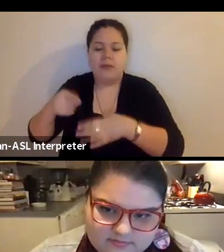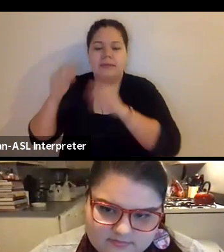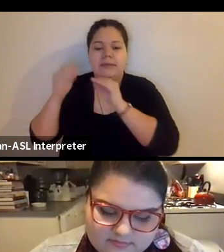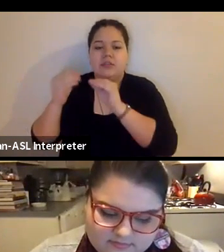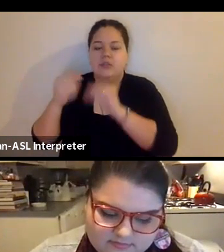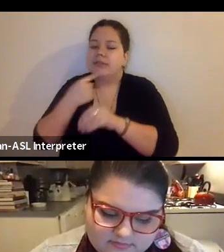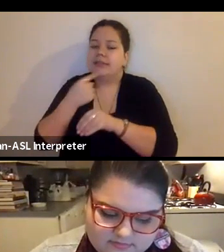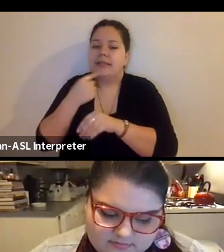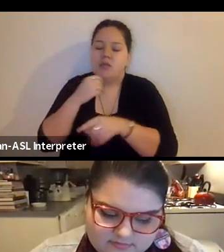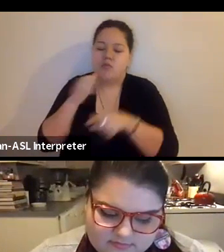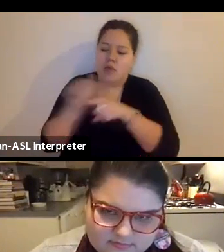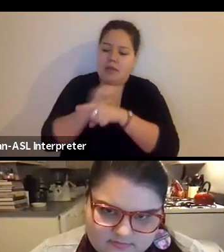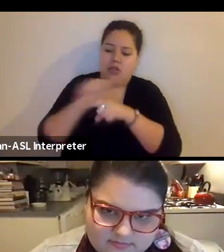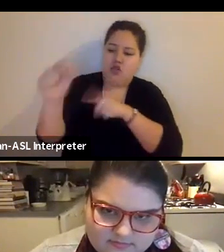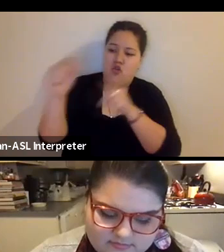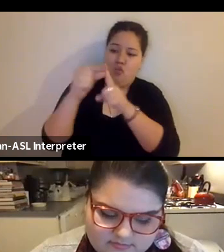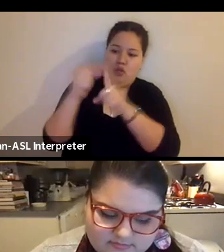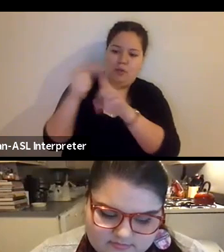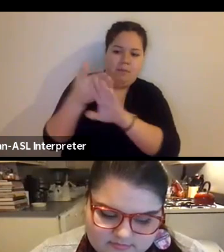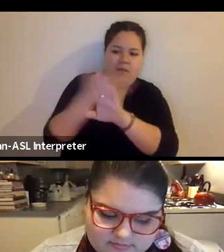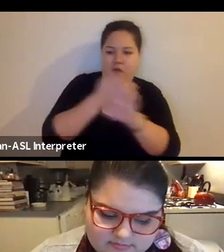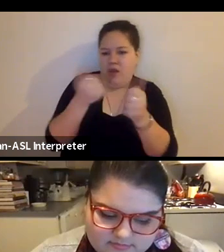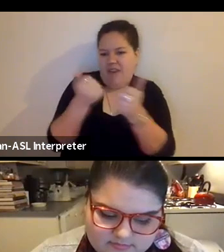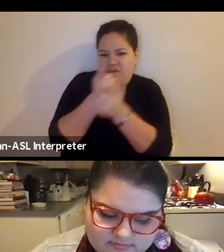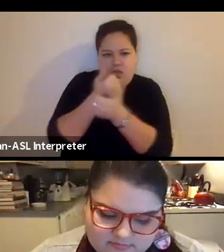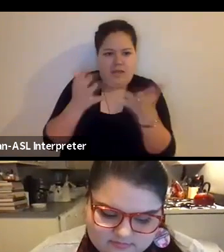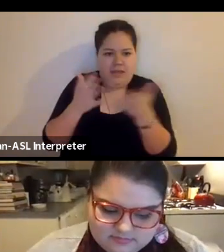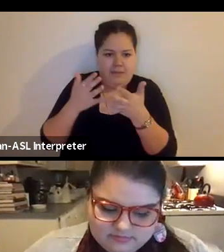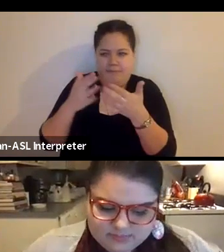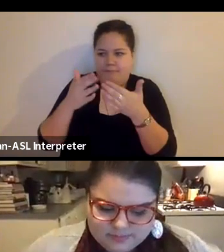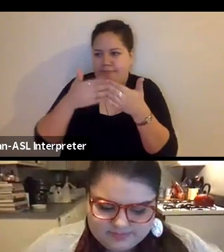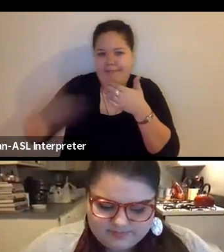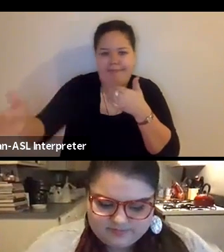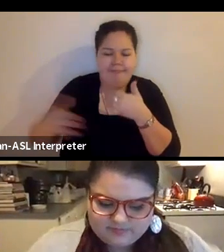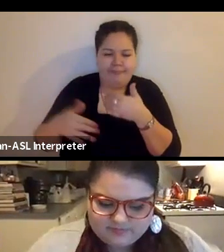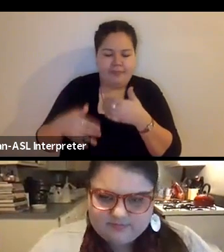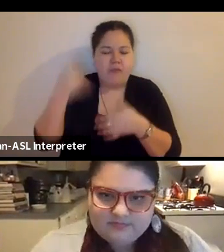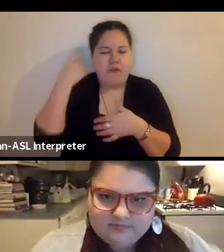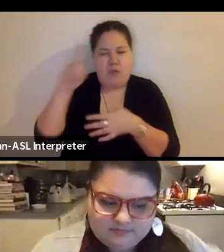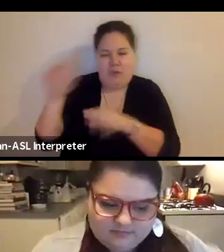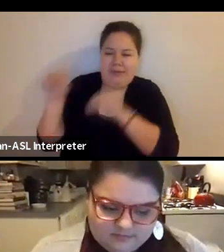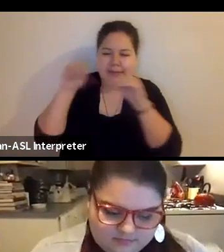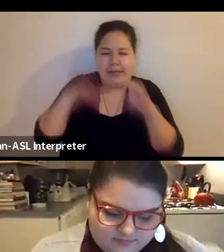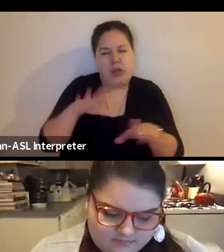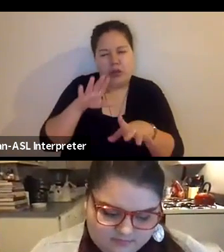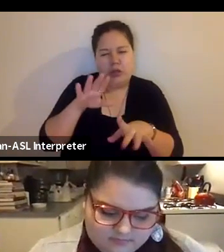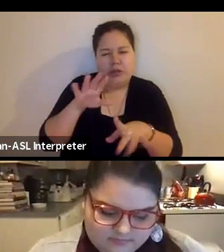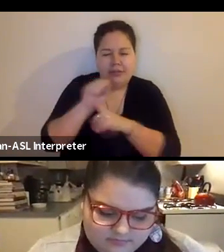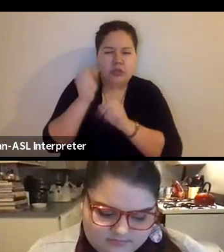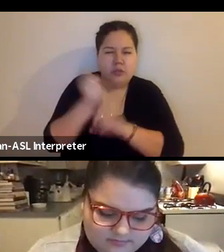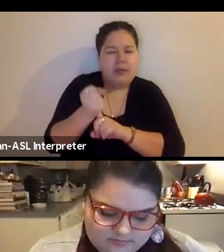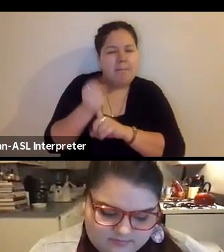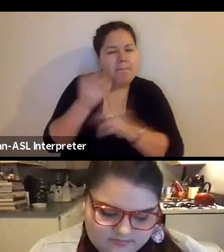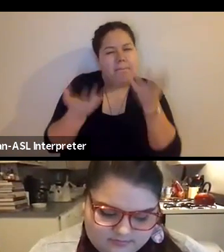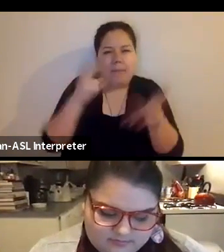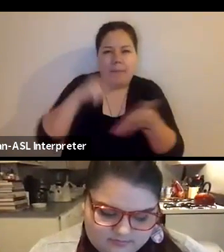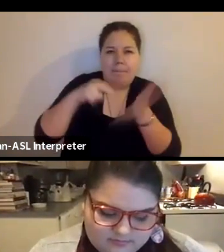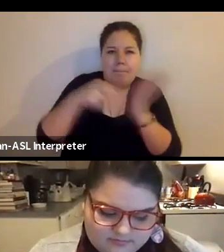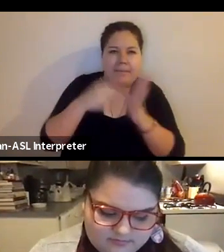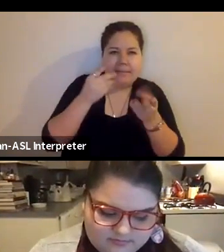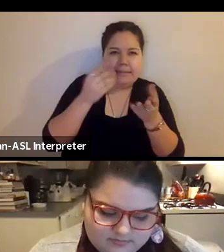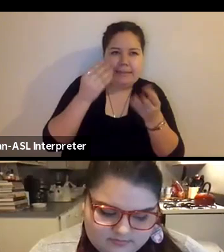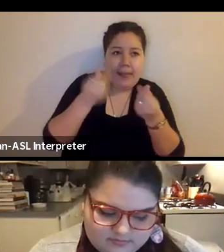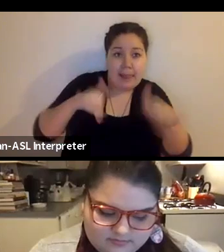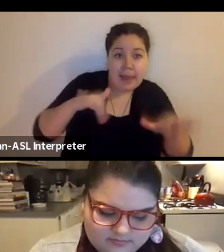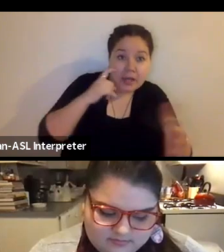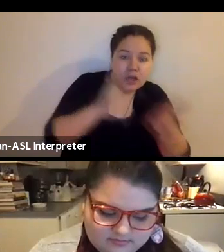all else, which in a settler context you might describe as a land acknowledgement, but